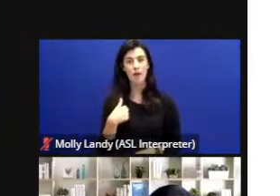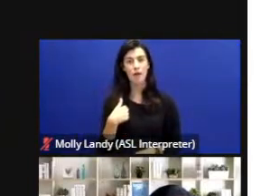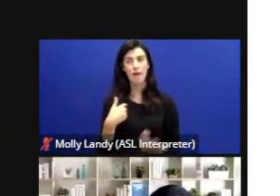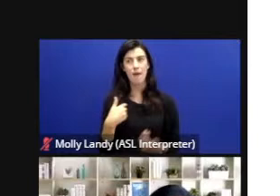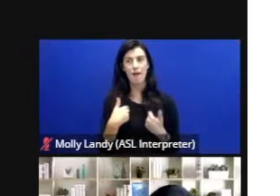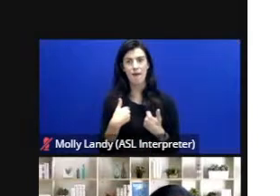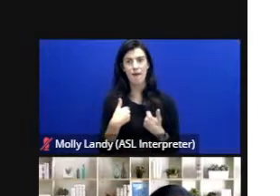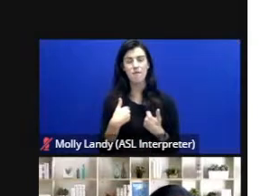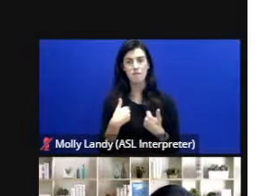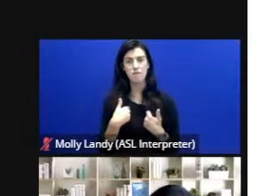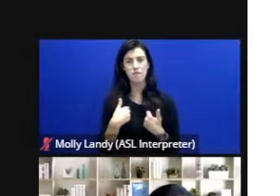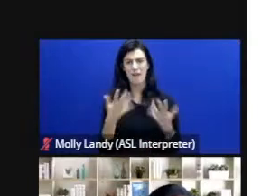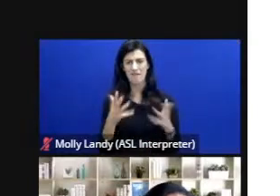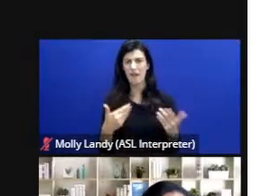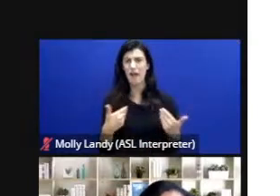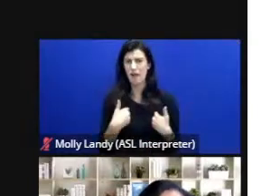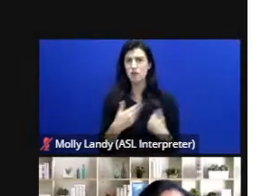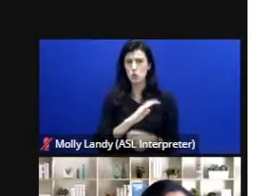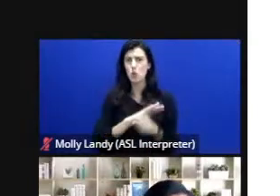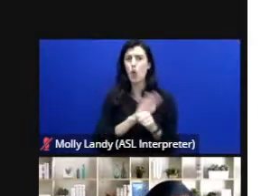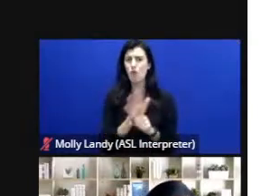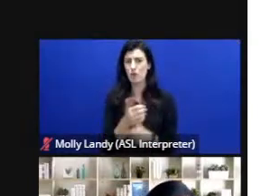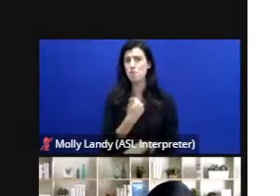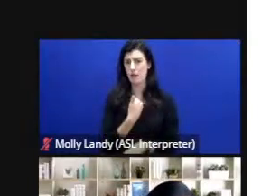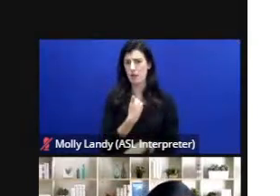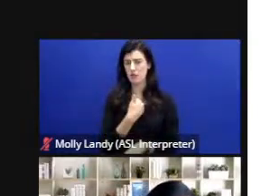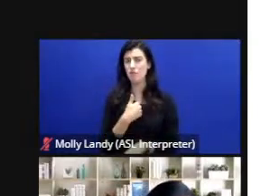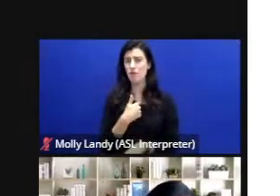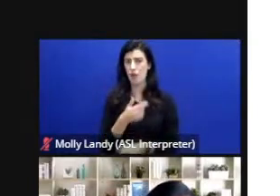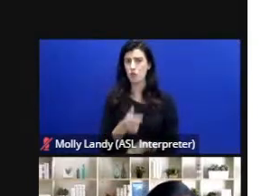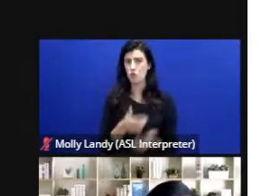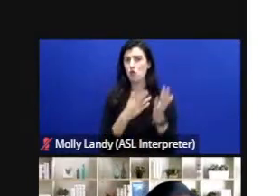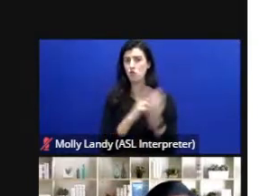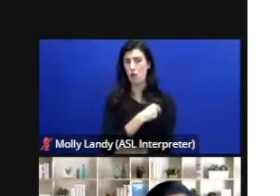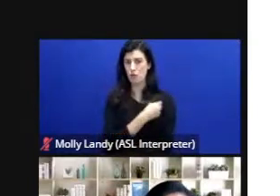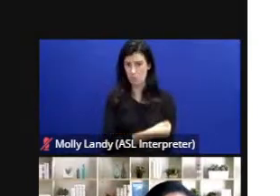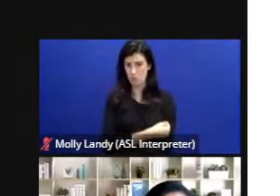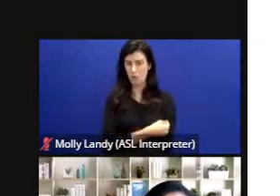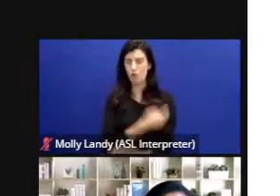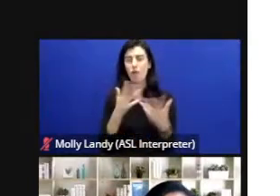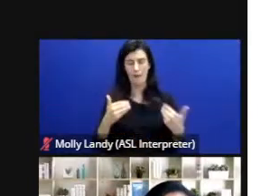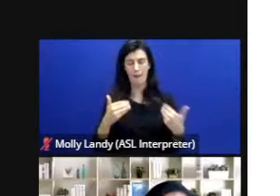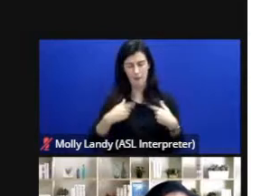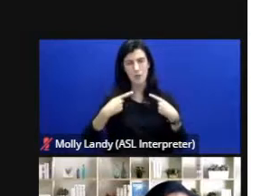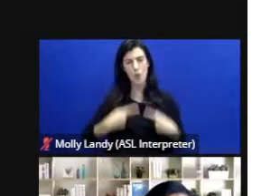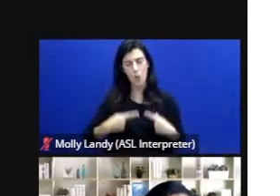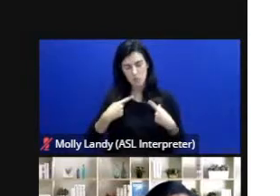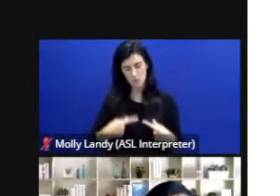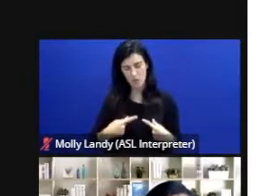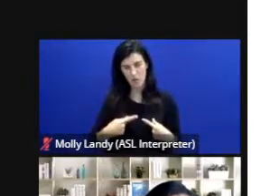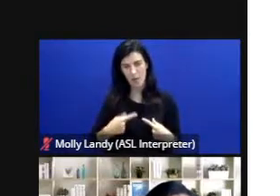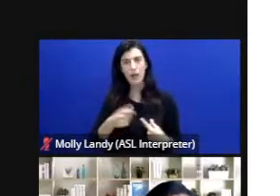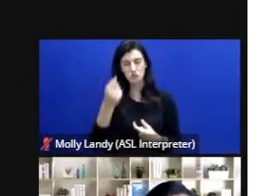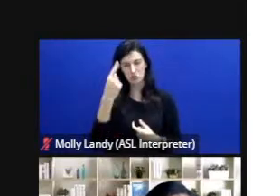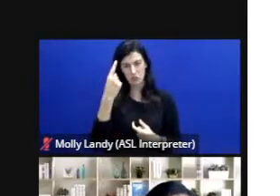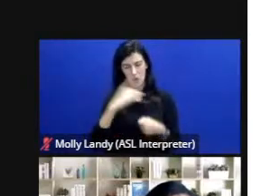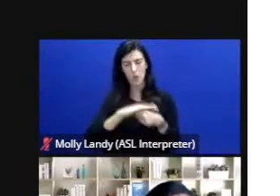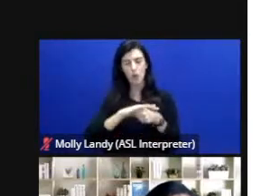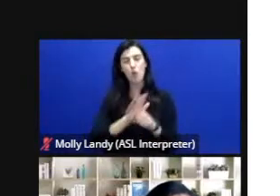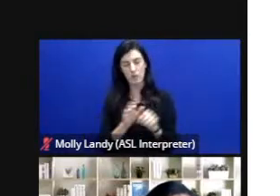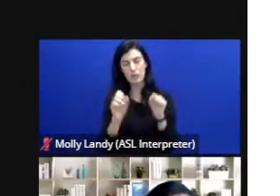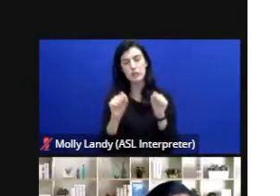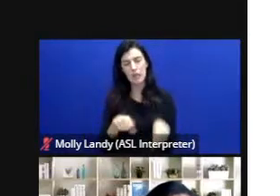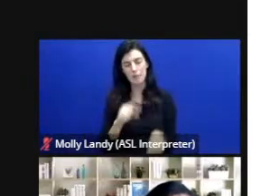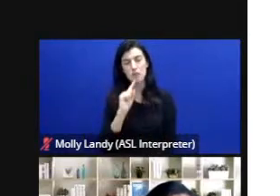caught COVID. I spent 9 days in the hospital with pneumonia from it. I understand that it can be a serious disease.